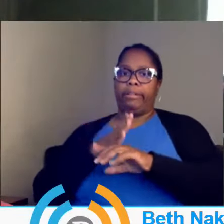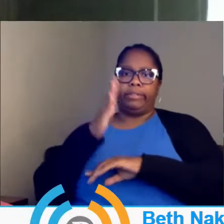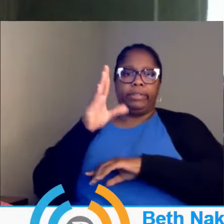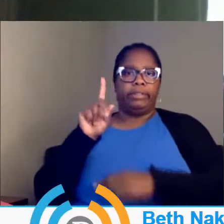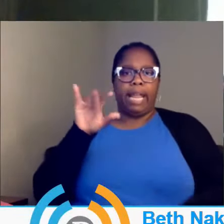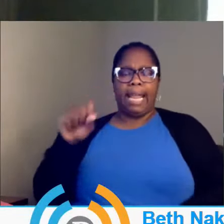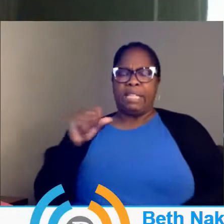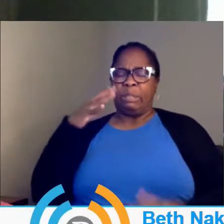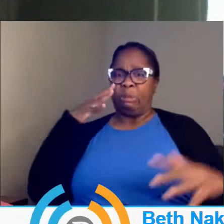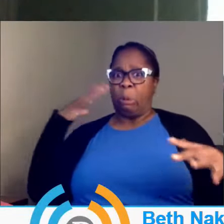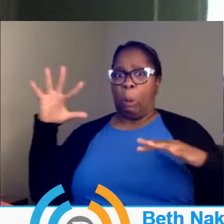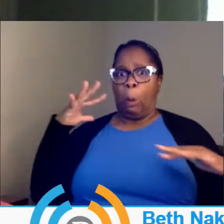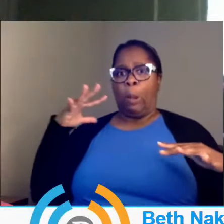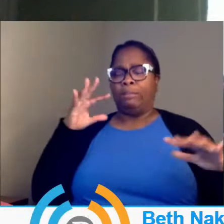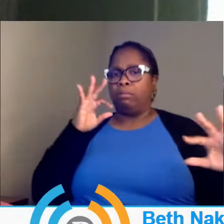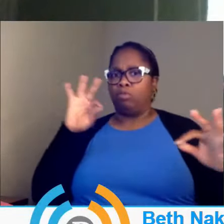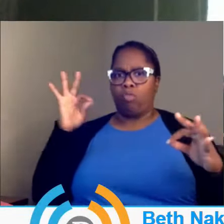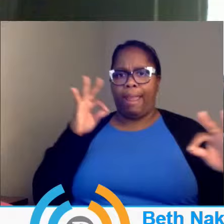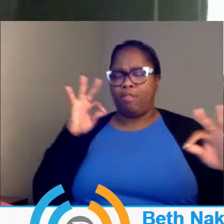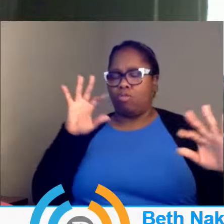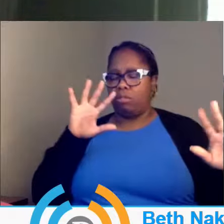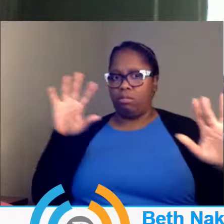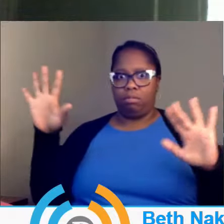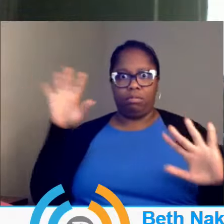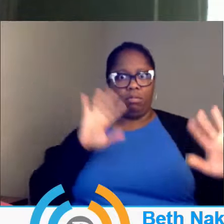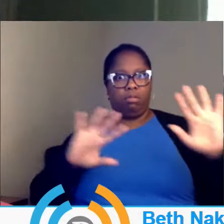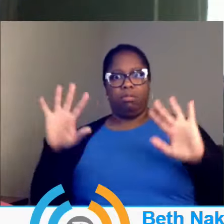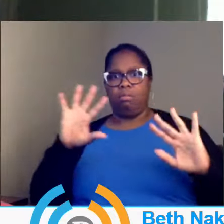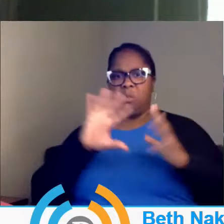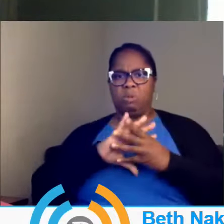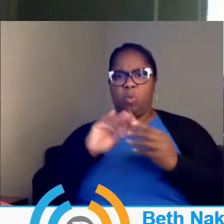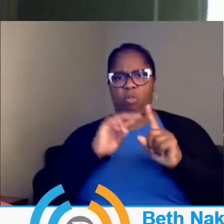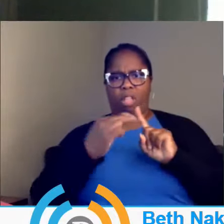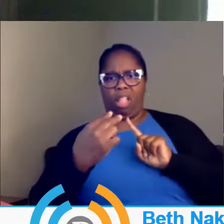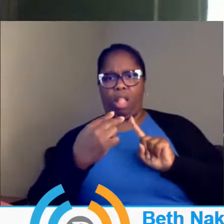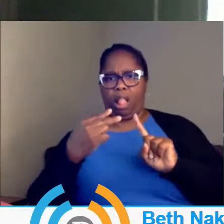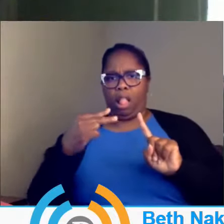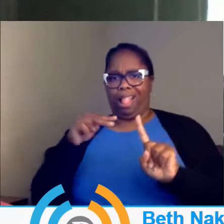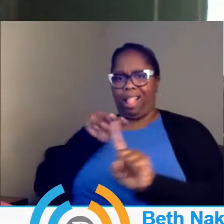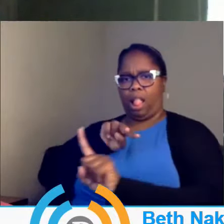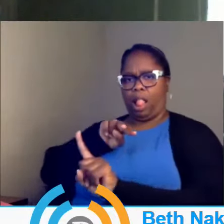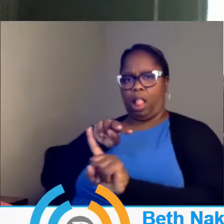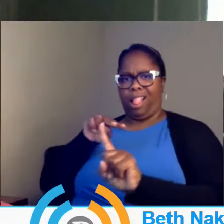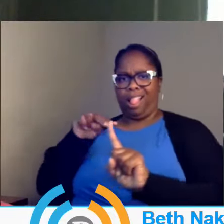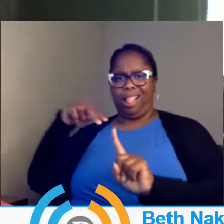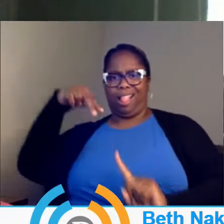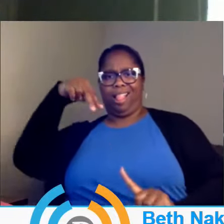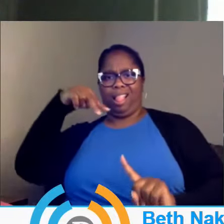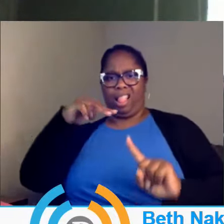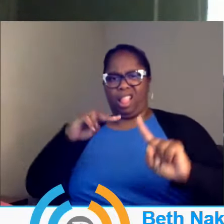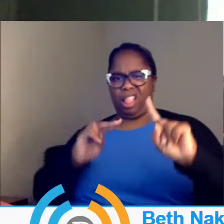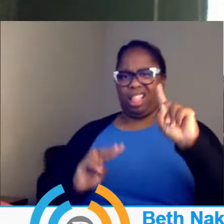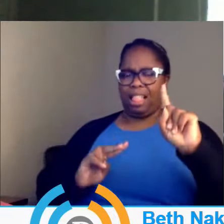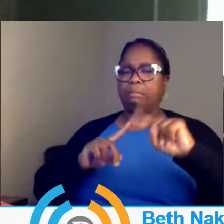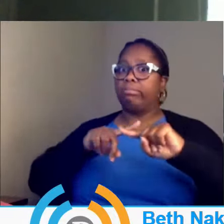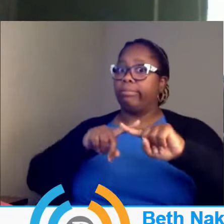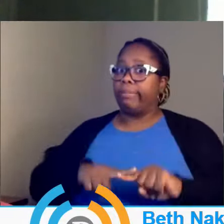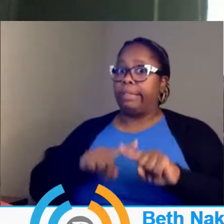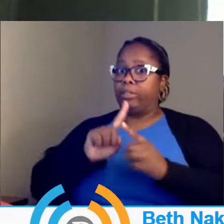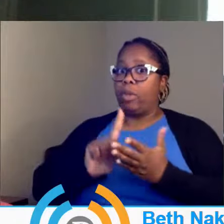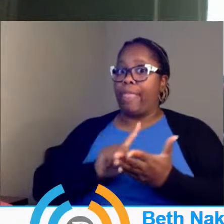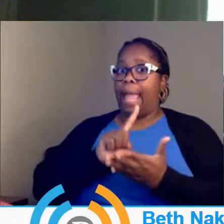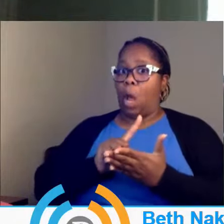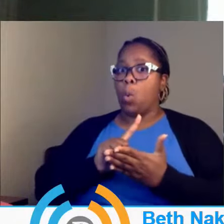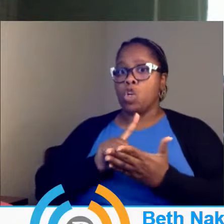that, and a lot of shifting of the story, sometimes hour by hour. So it's a